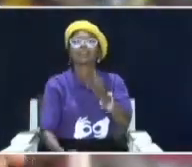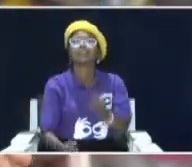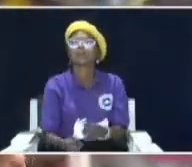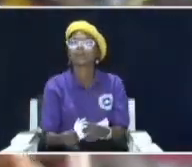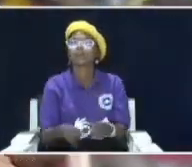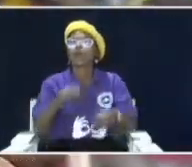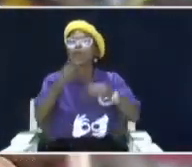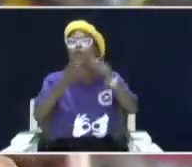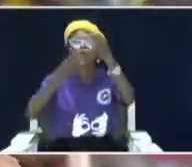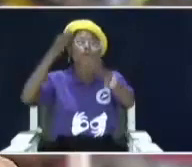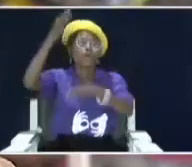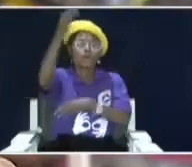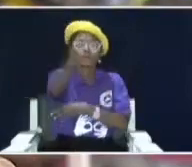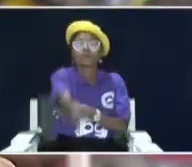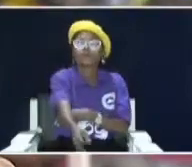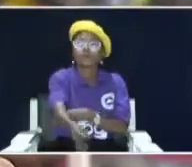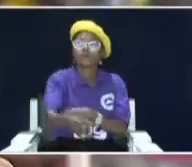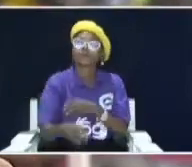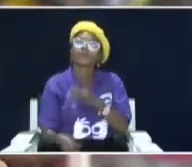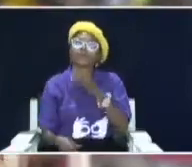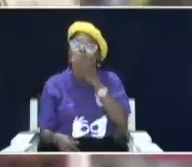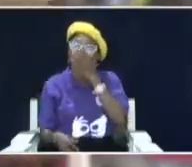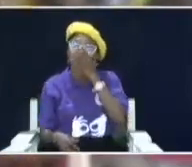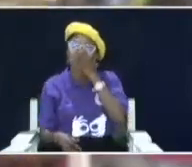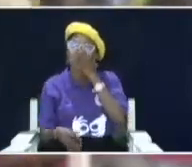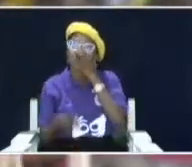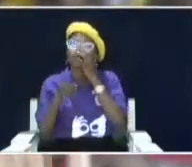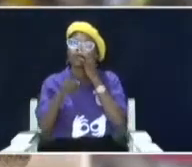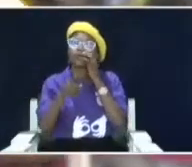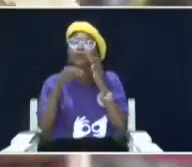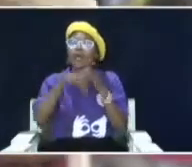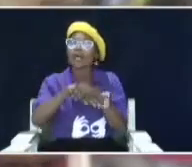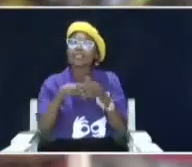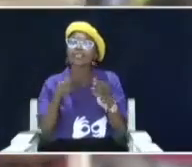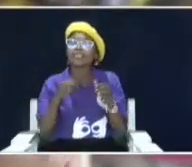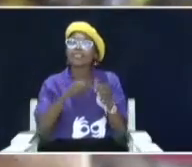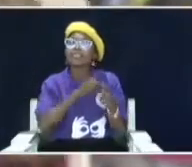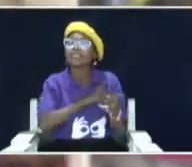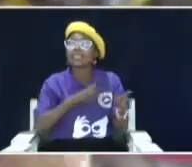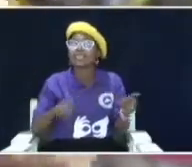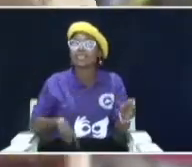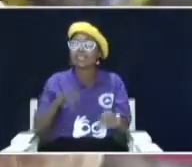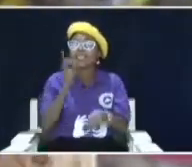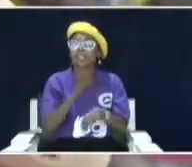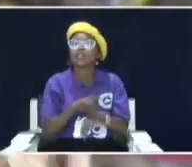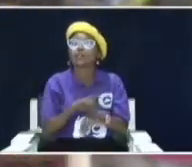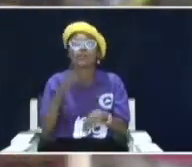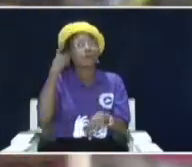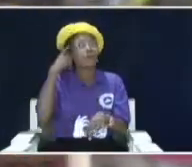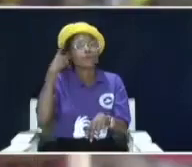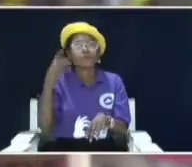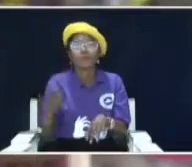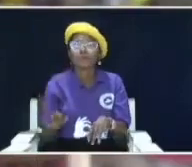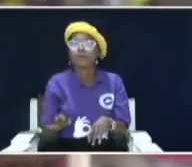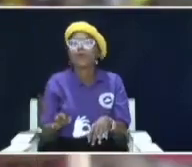Go forth. You are in the kingdom for the sake of somebody out there.